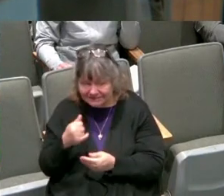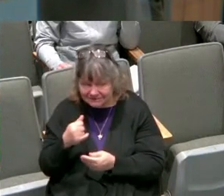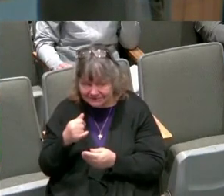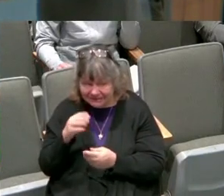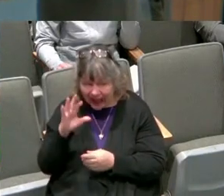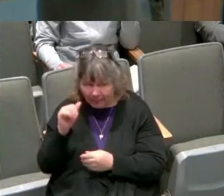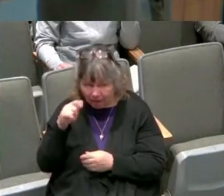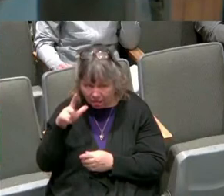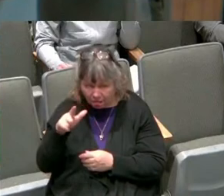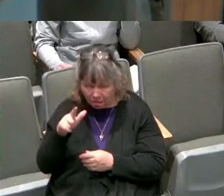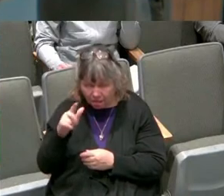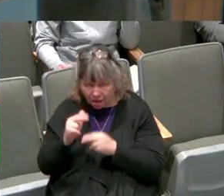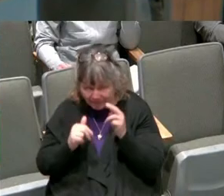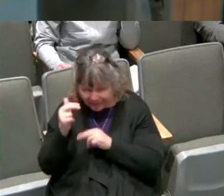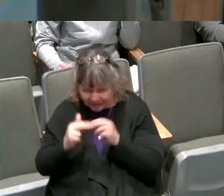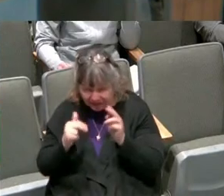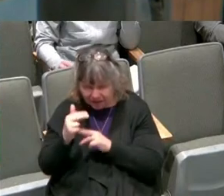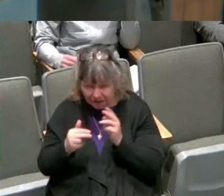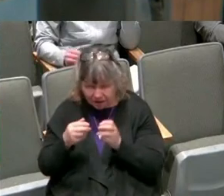um